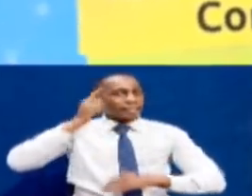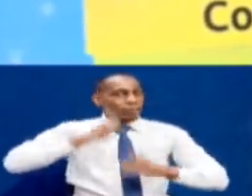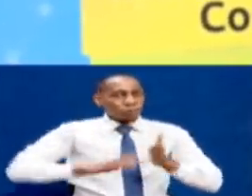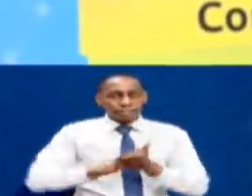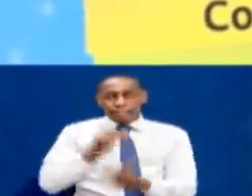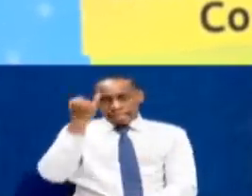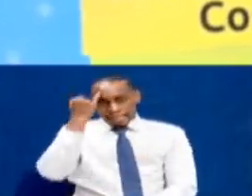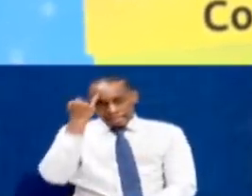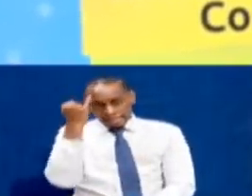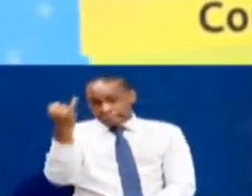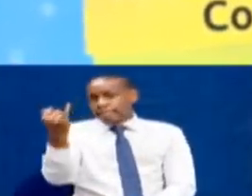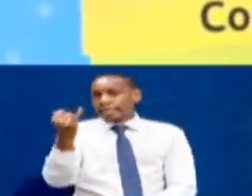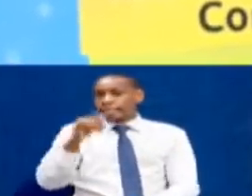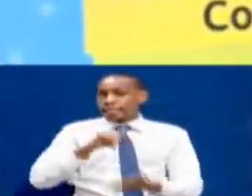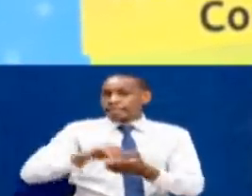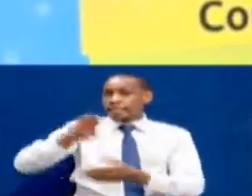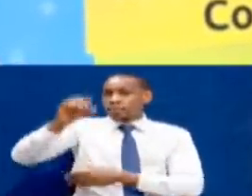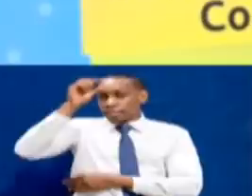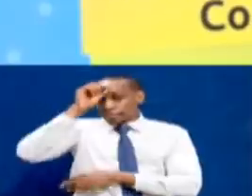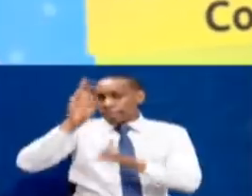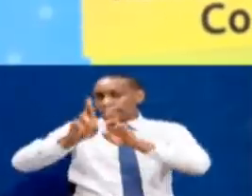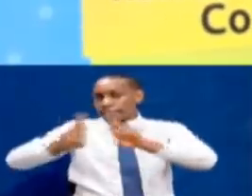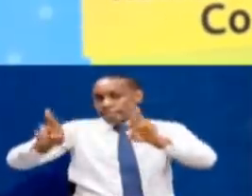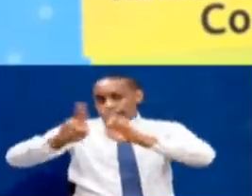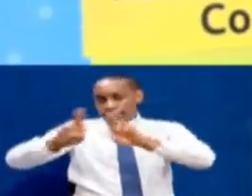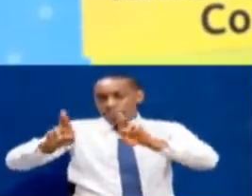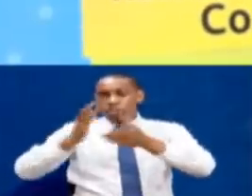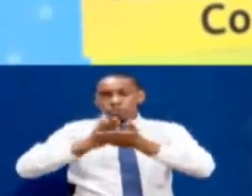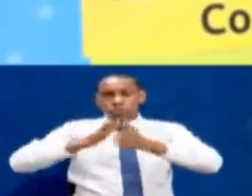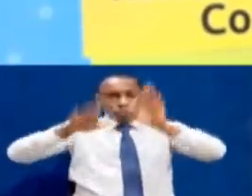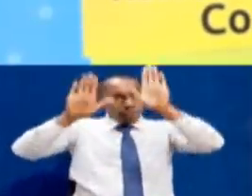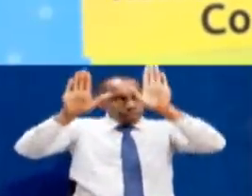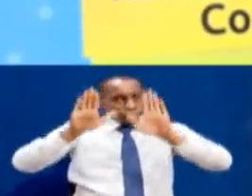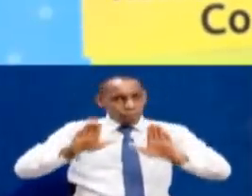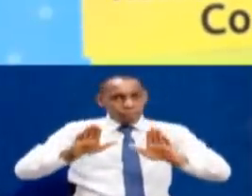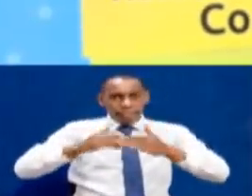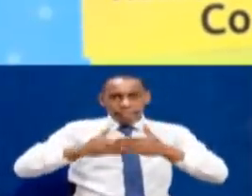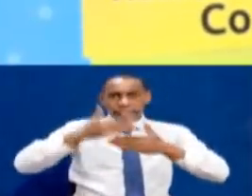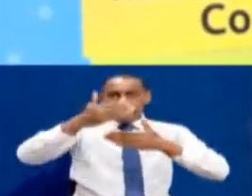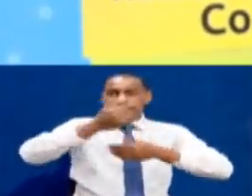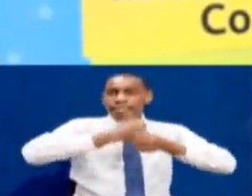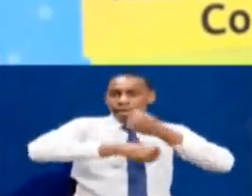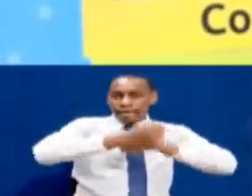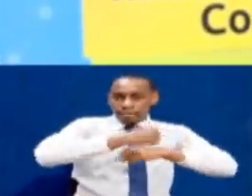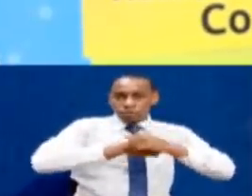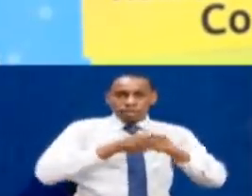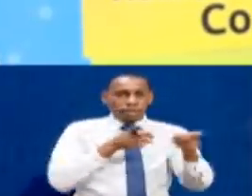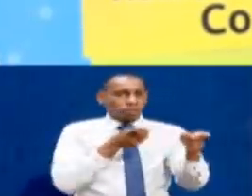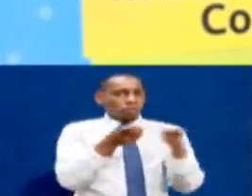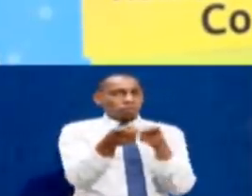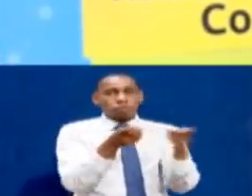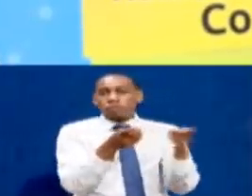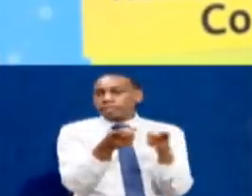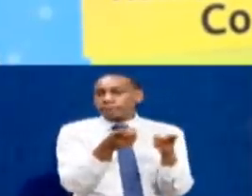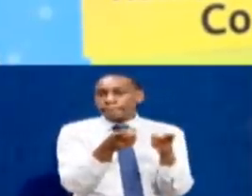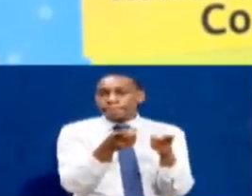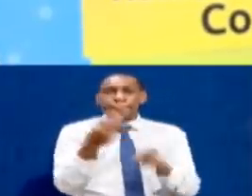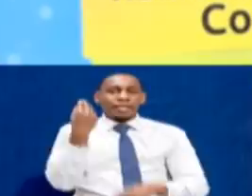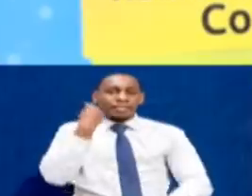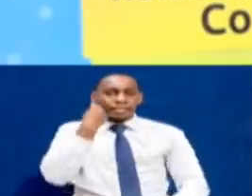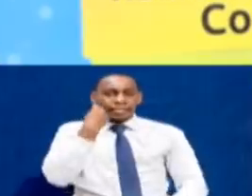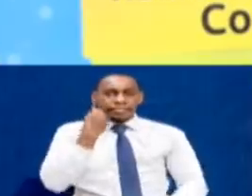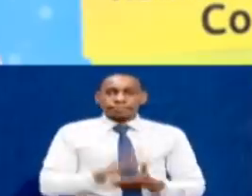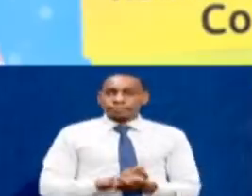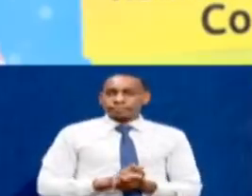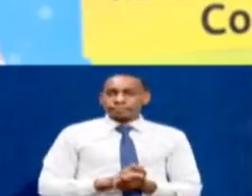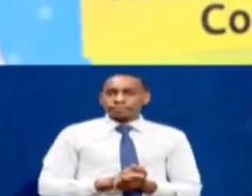the idea of them being ready is crucial in the next phase of the management of this disease.